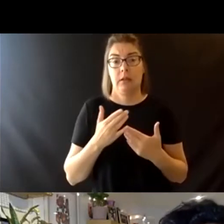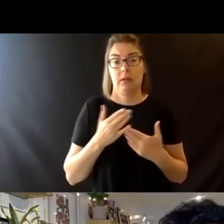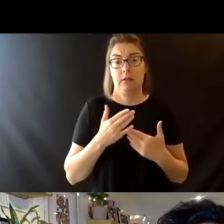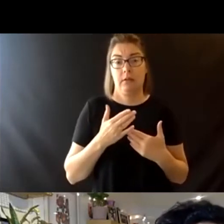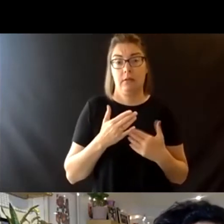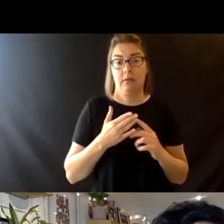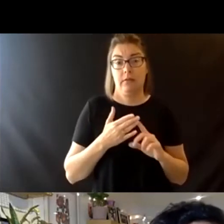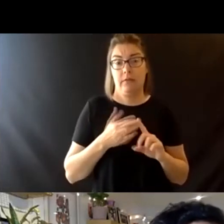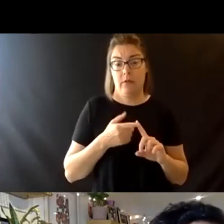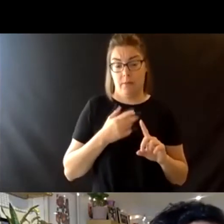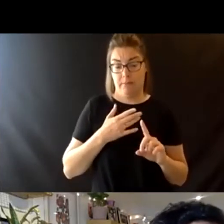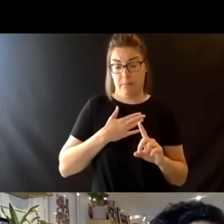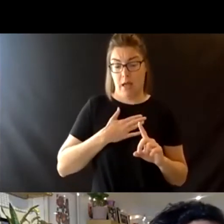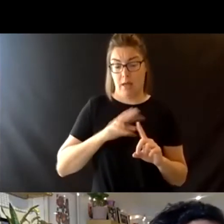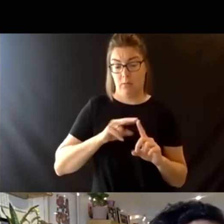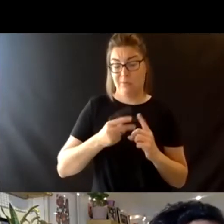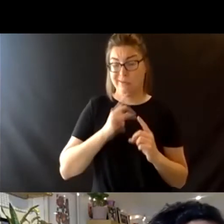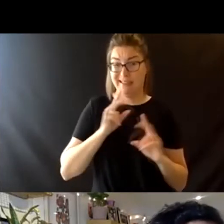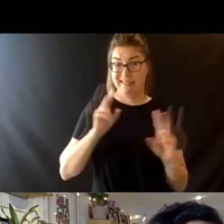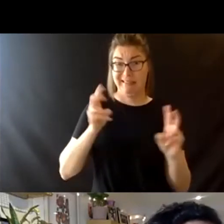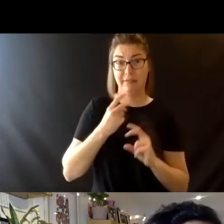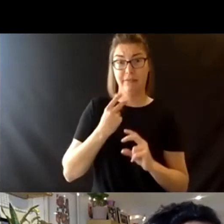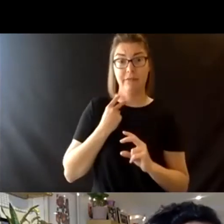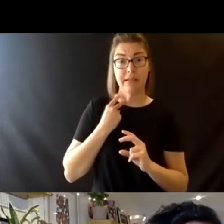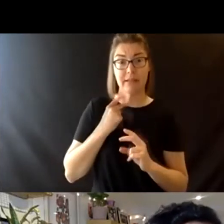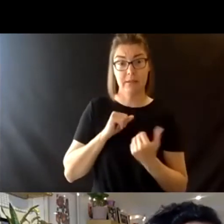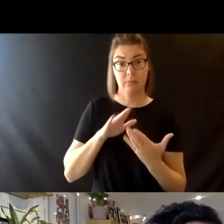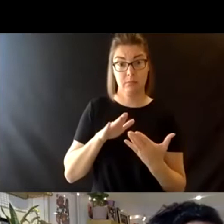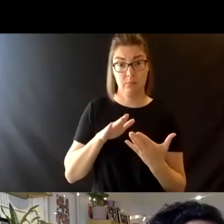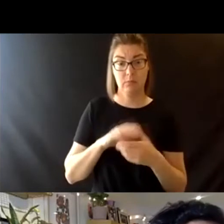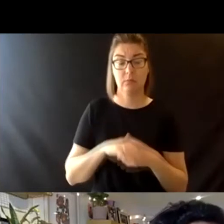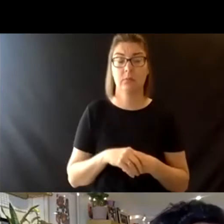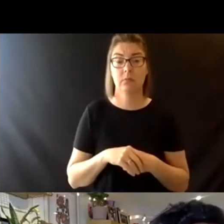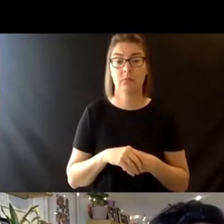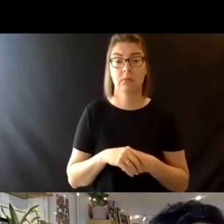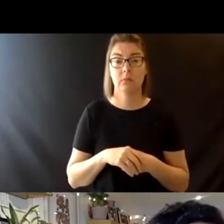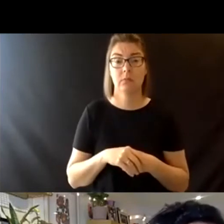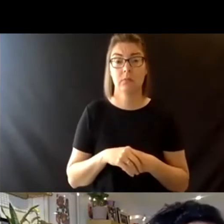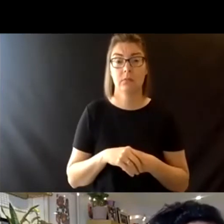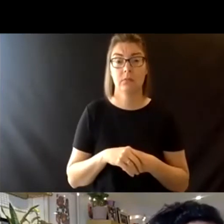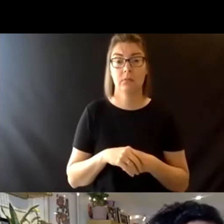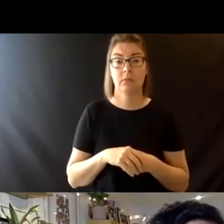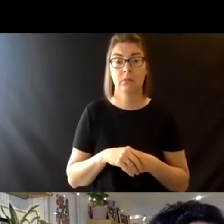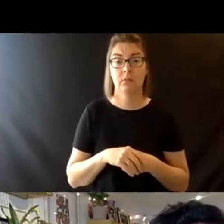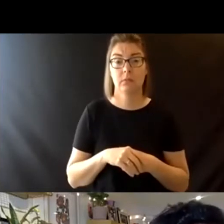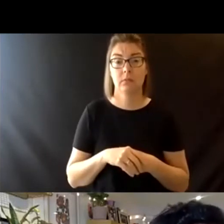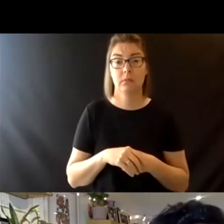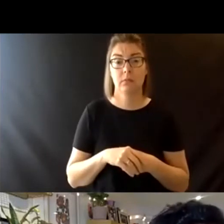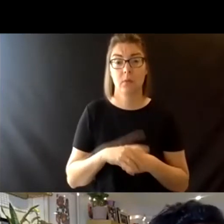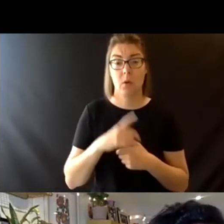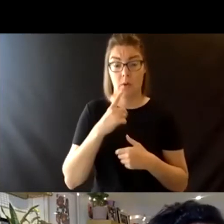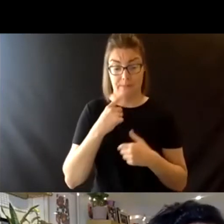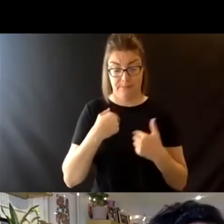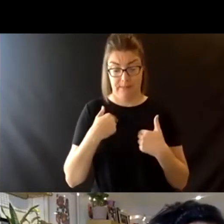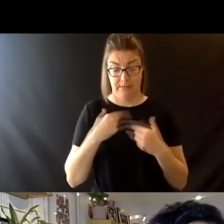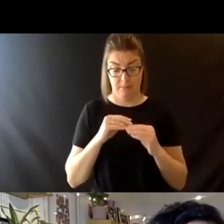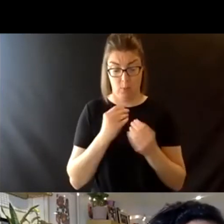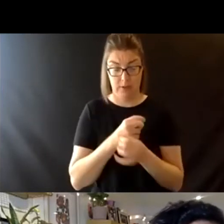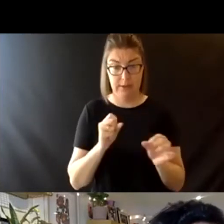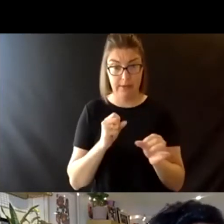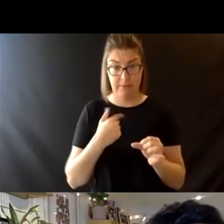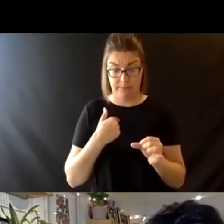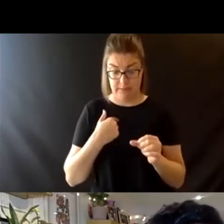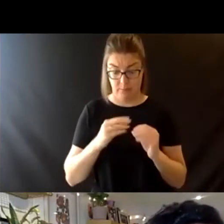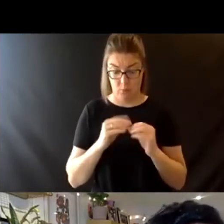of victim aspect of things, where, you know, what has made me safer, what has made me feel more comfortable is